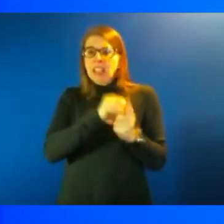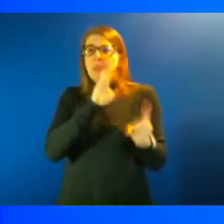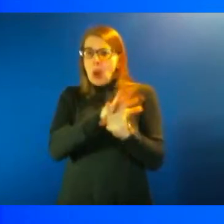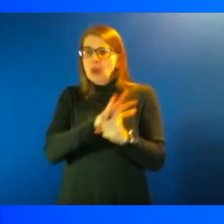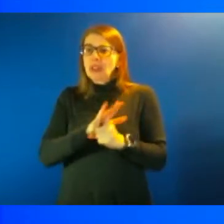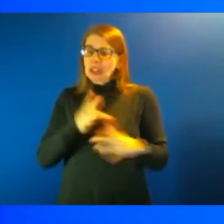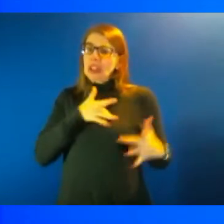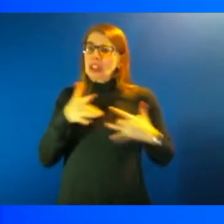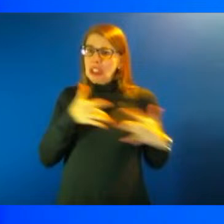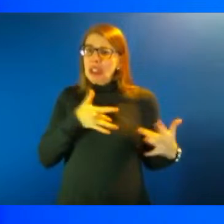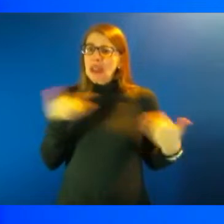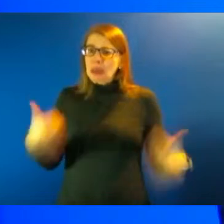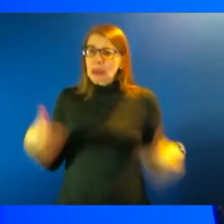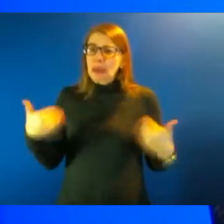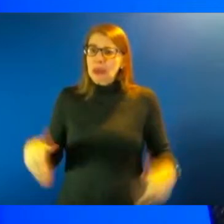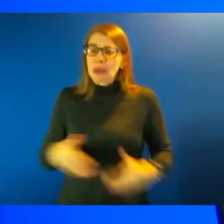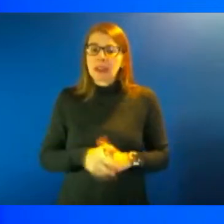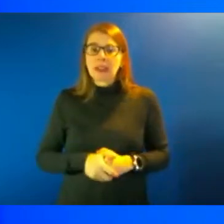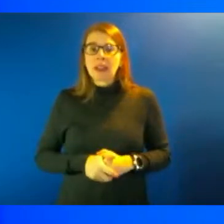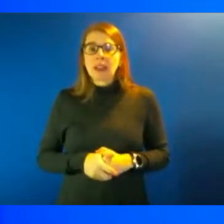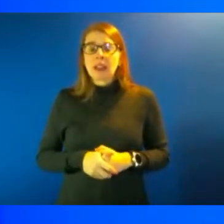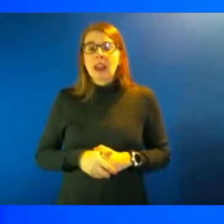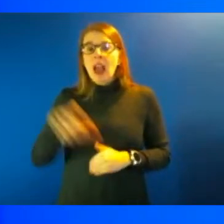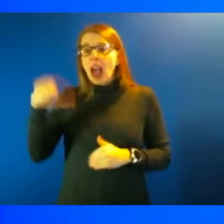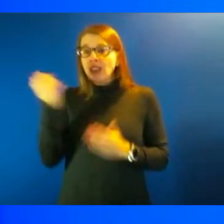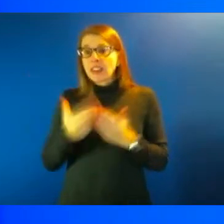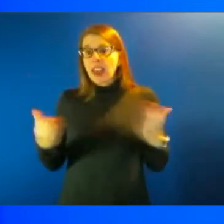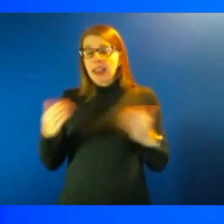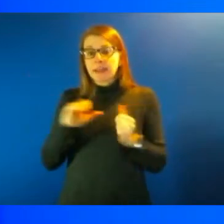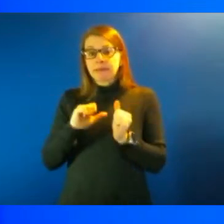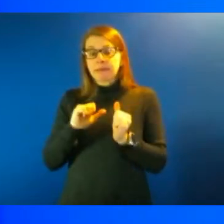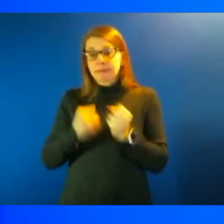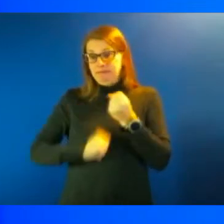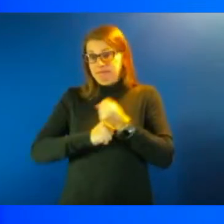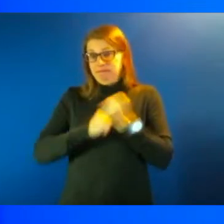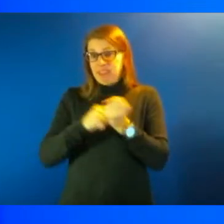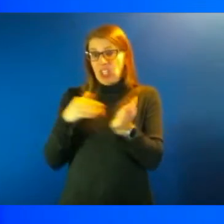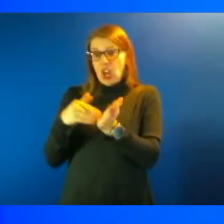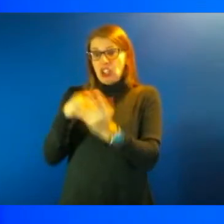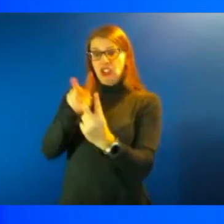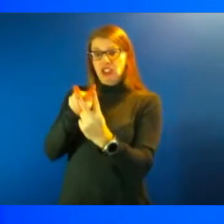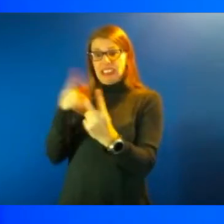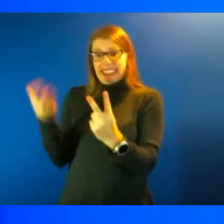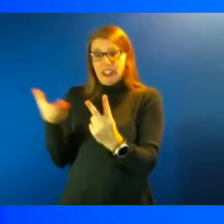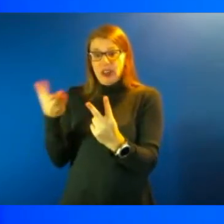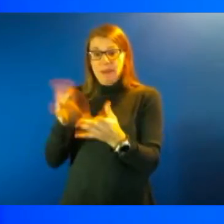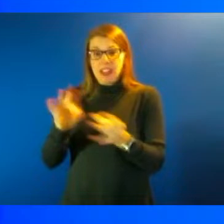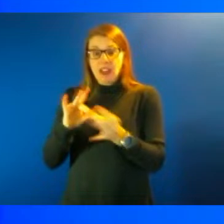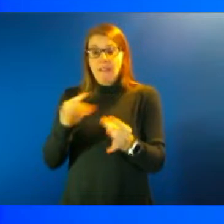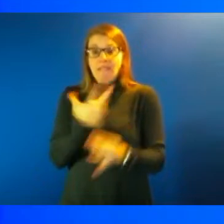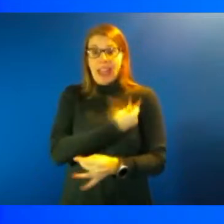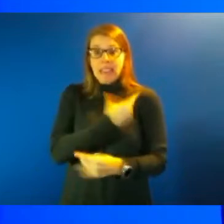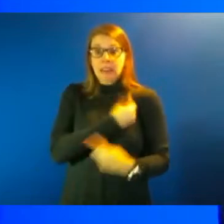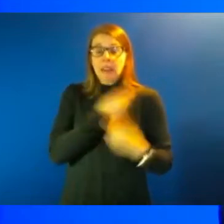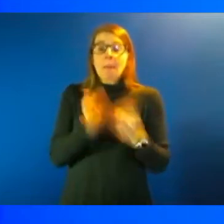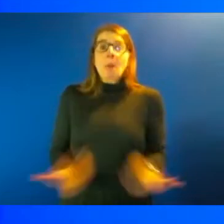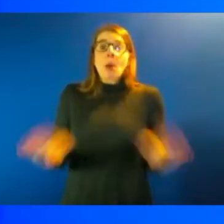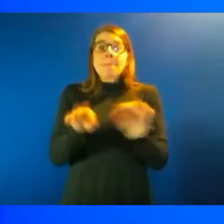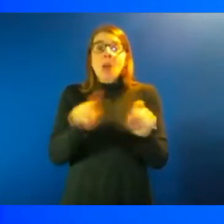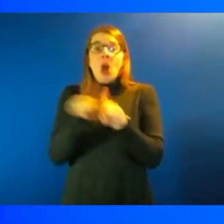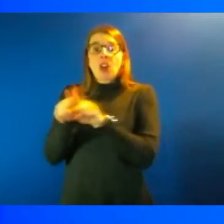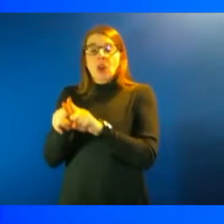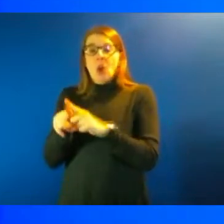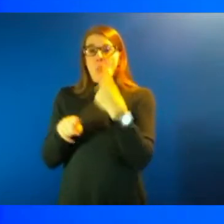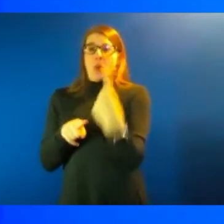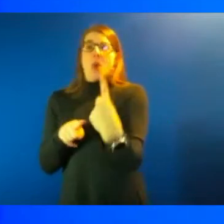be just one of the things I would point out. And the other thing, just to back up what the doctors here have said, is that vaccines are incredibly important, but they're also just one of